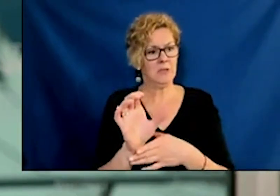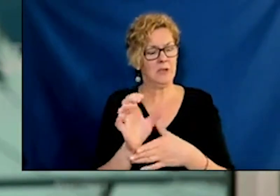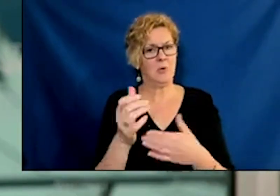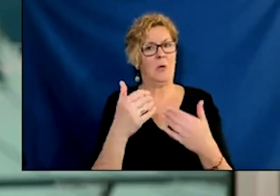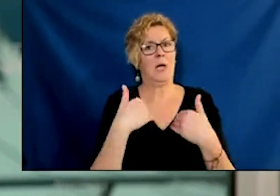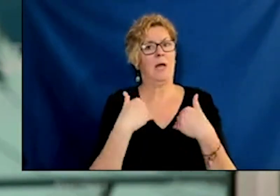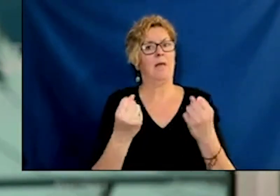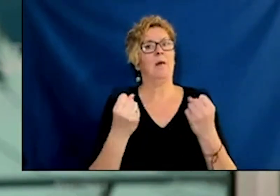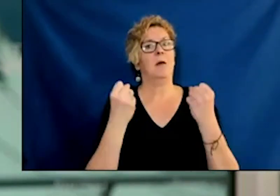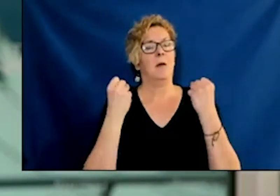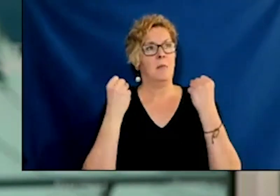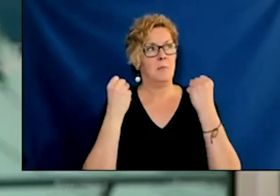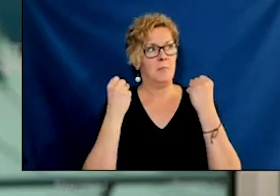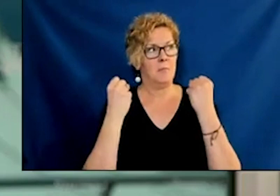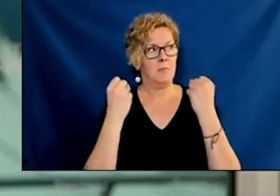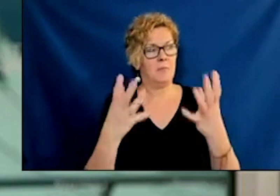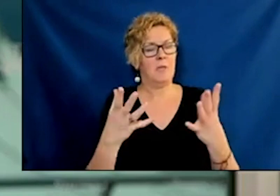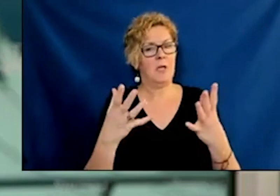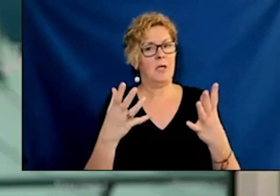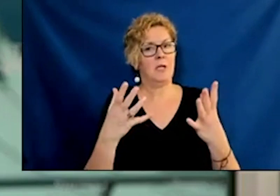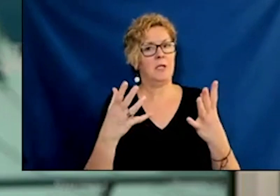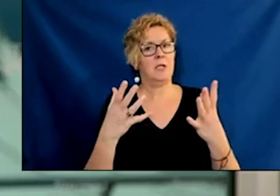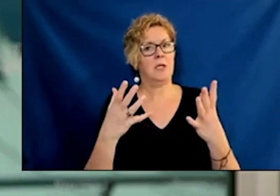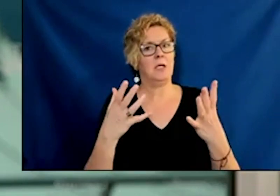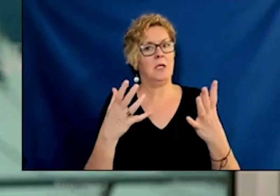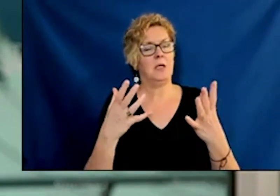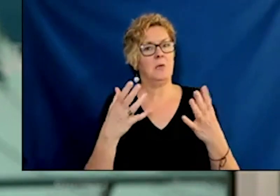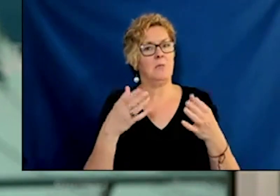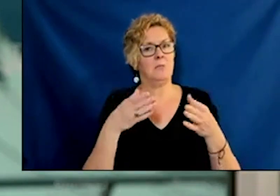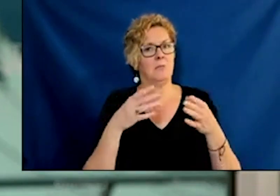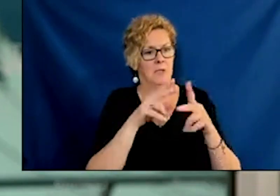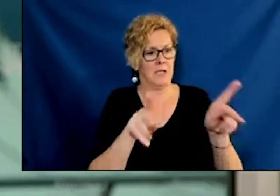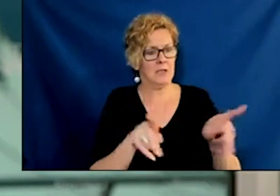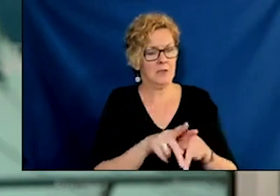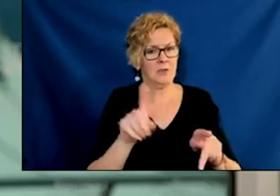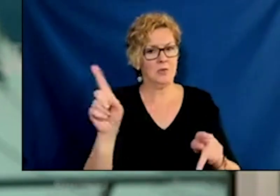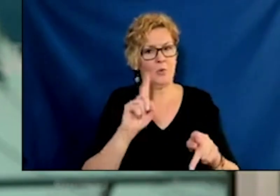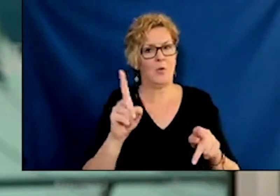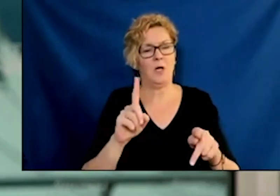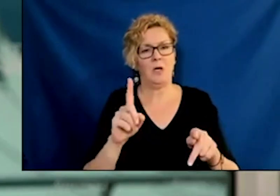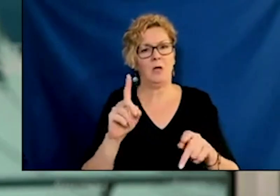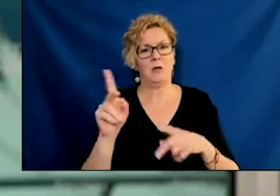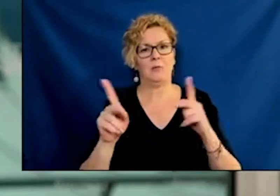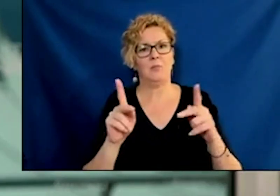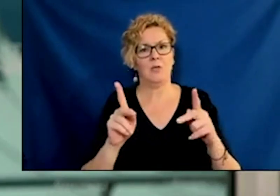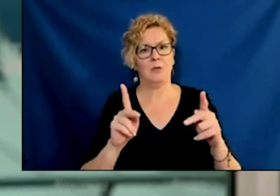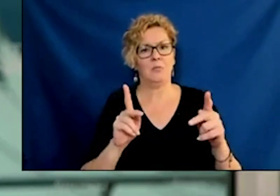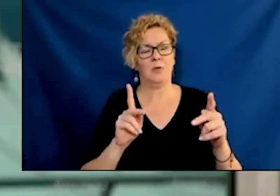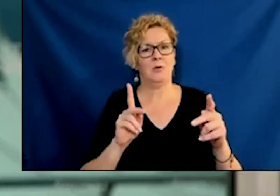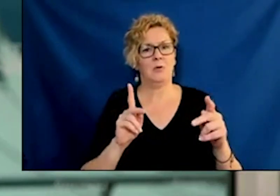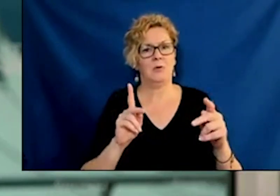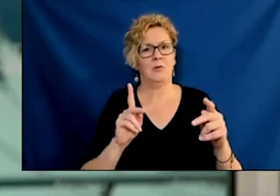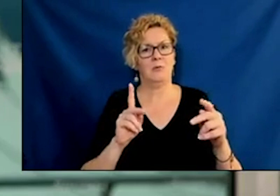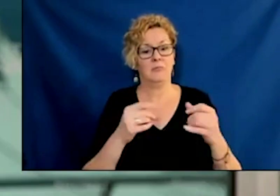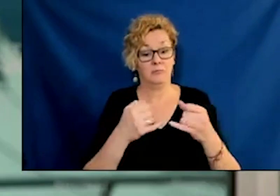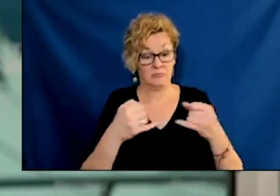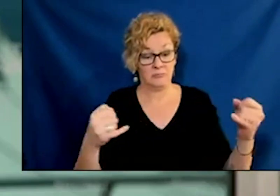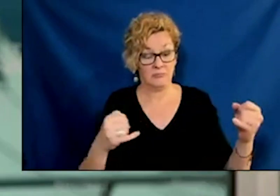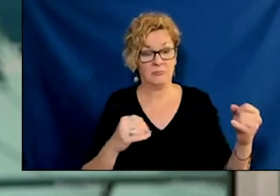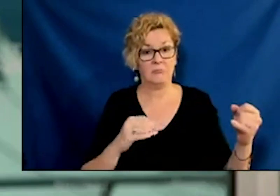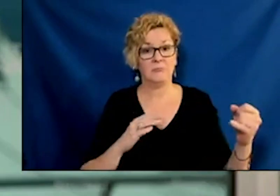States, and the people who move back and forth across our borders from the U.S. And that is a reality of where we